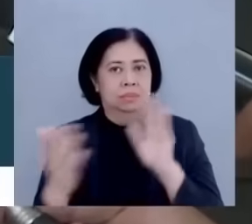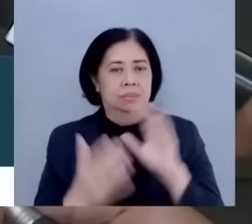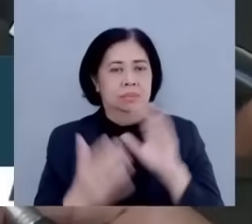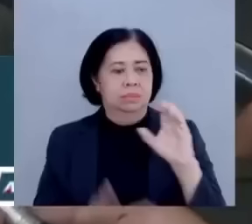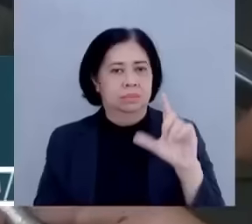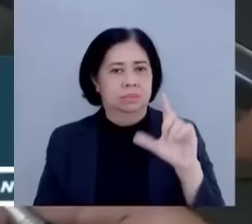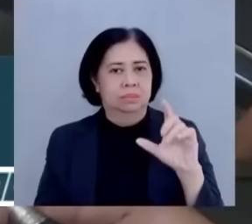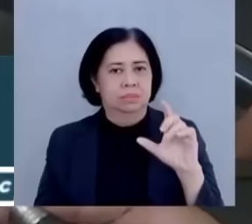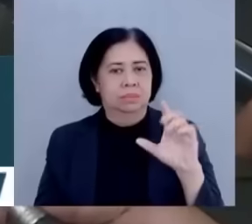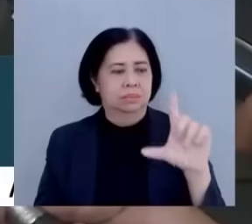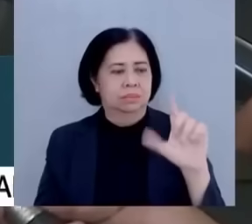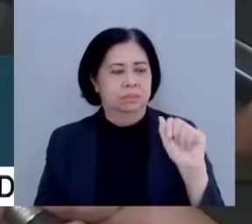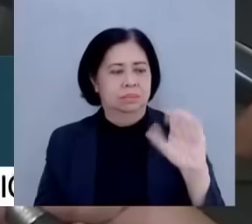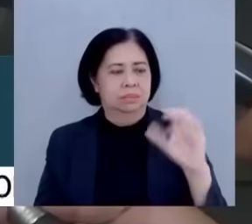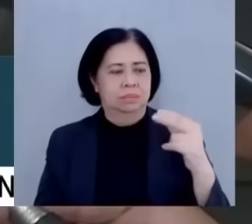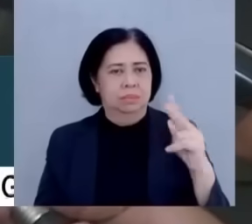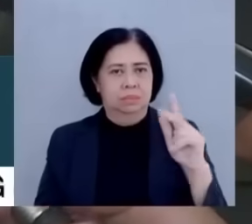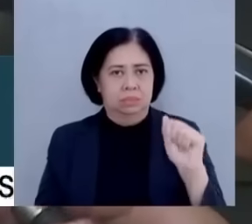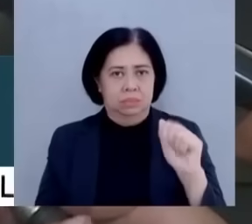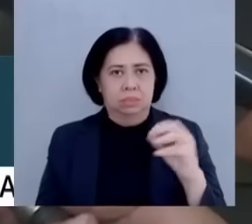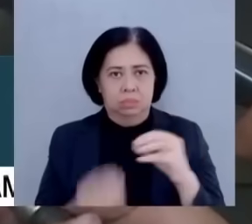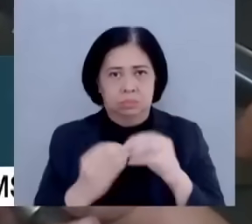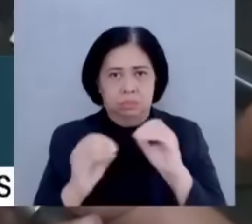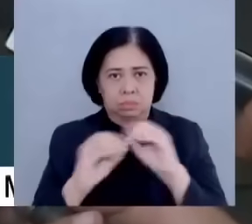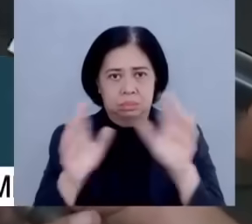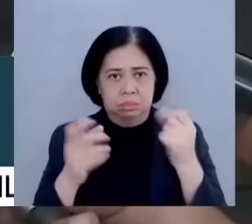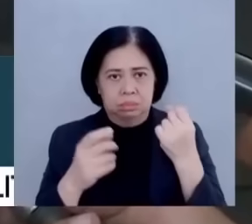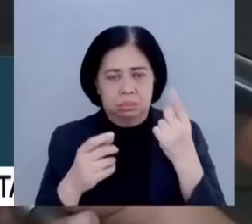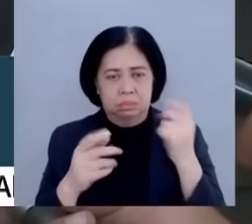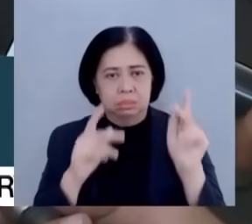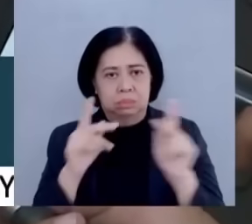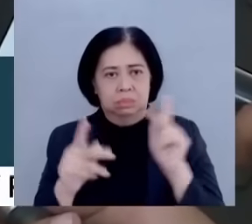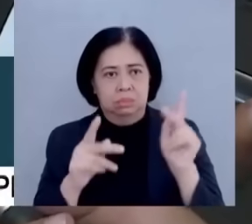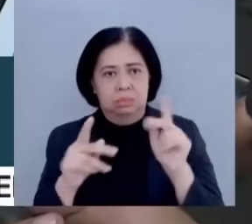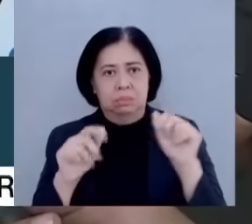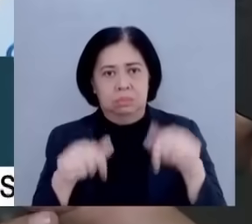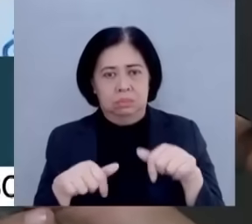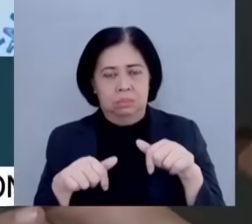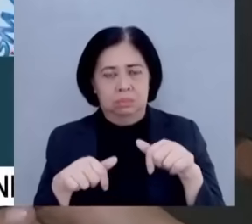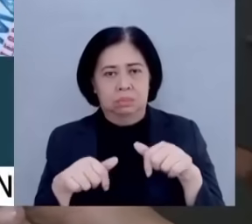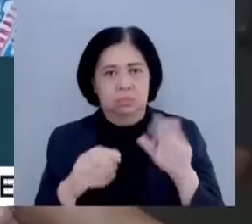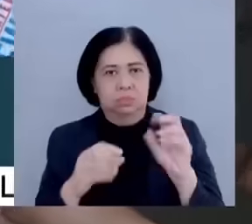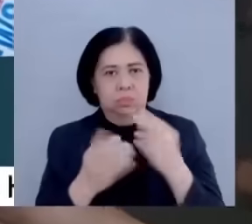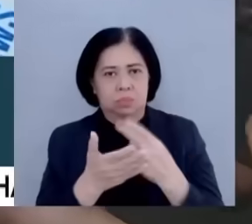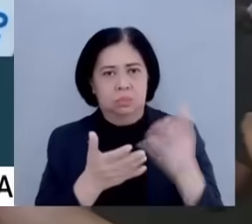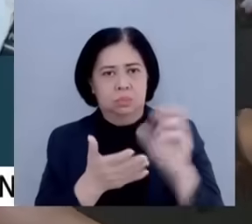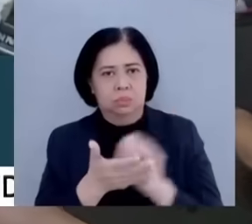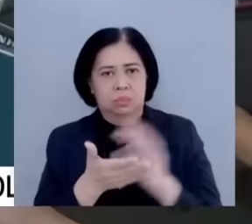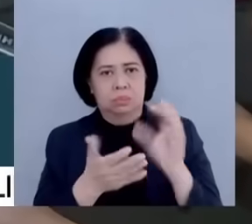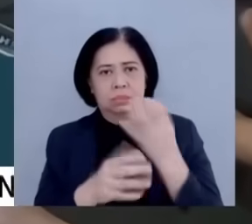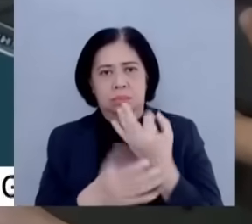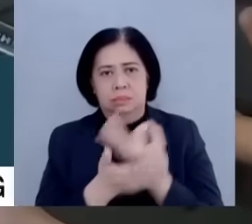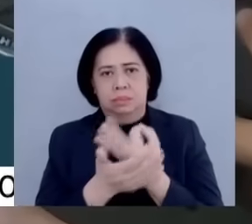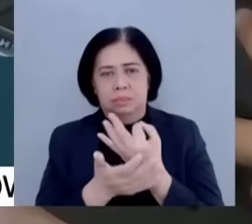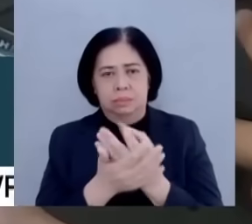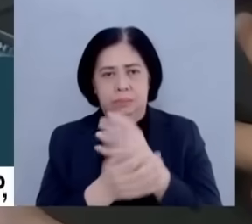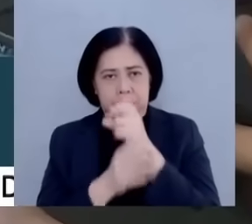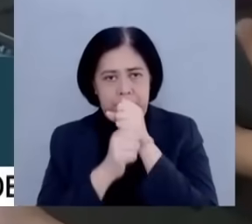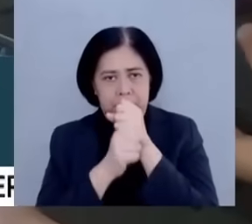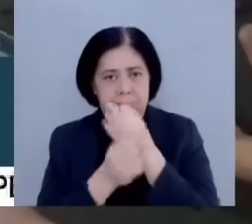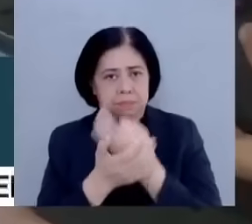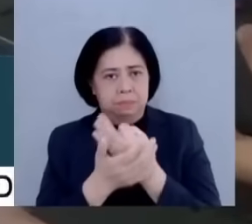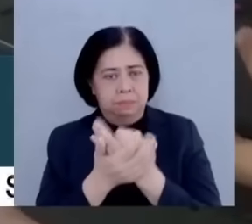Colonel Lajica, mas may iintindihan na ba ng publiko at ng Kongreso itong paggastos po ng confidential funds?